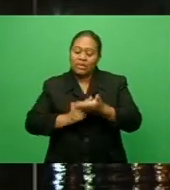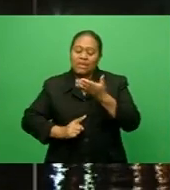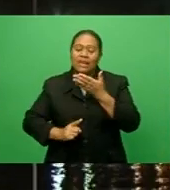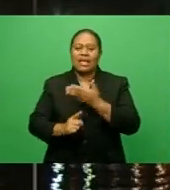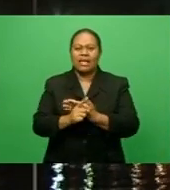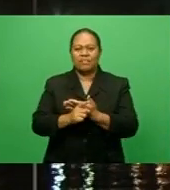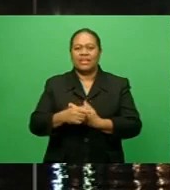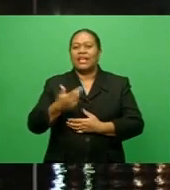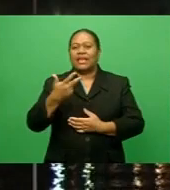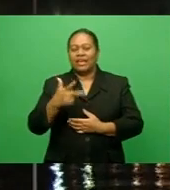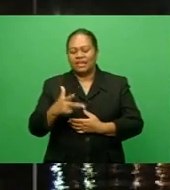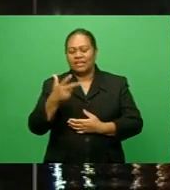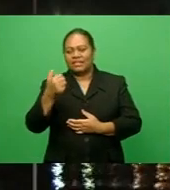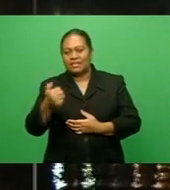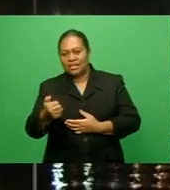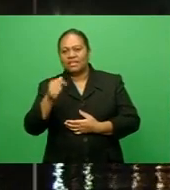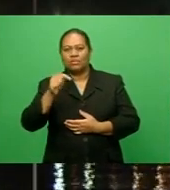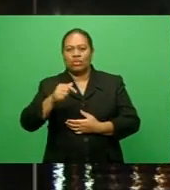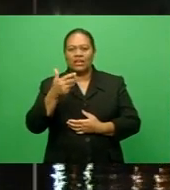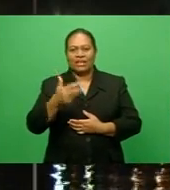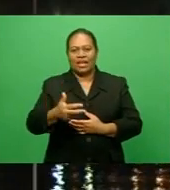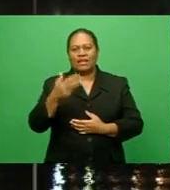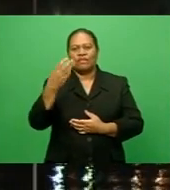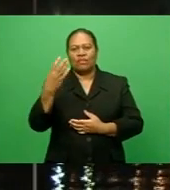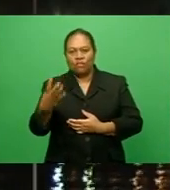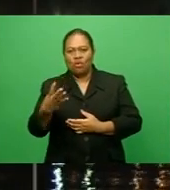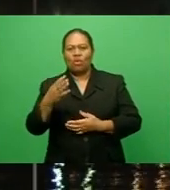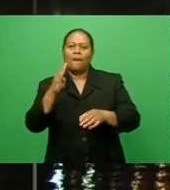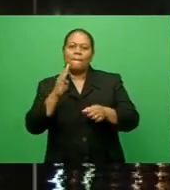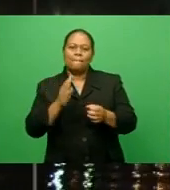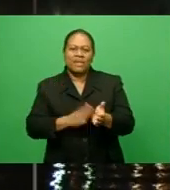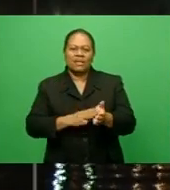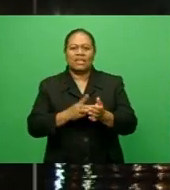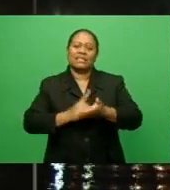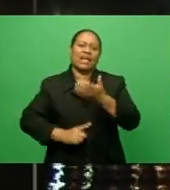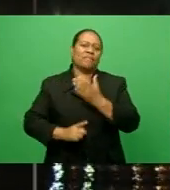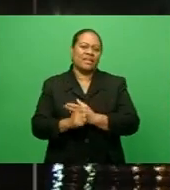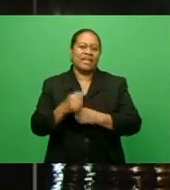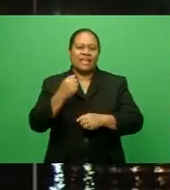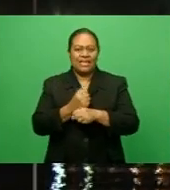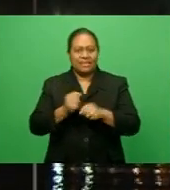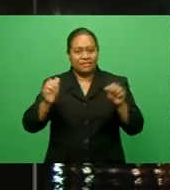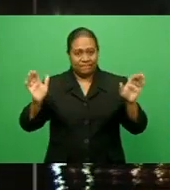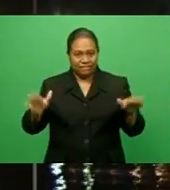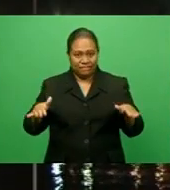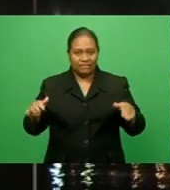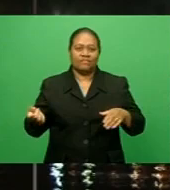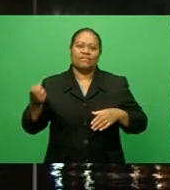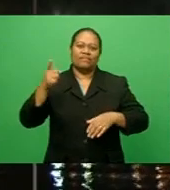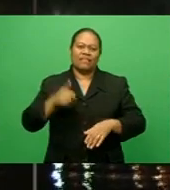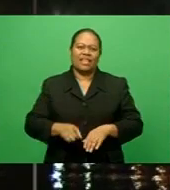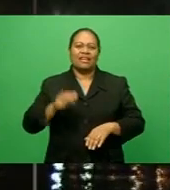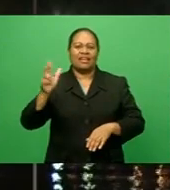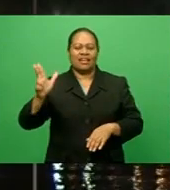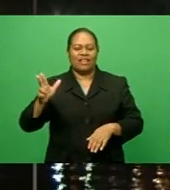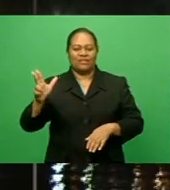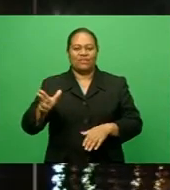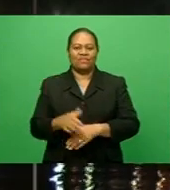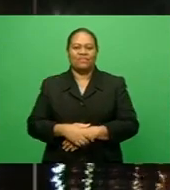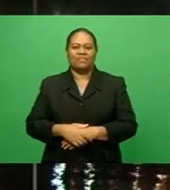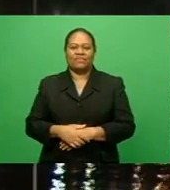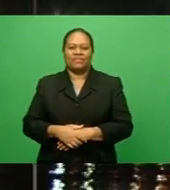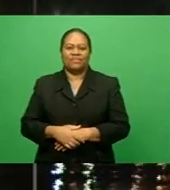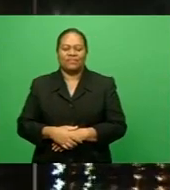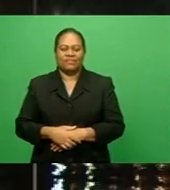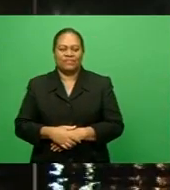about 86.94 cubic meters of pine from Narotake in Ngau, as well as Nangara and Kete in the Lau province.